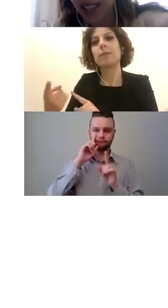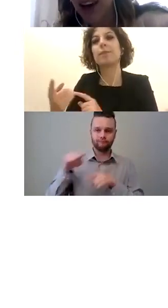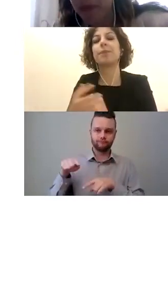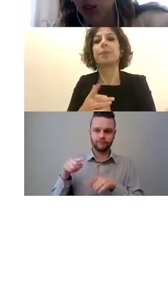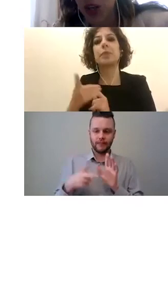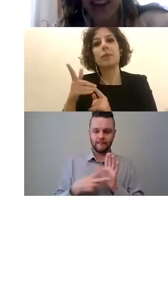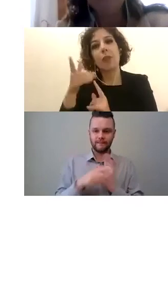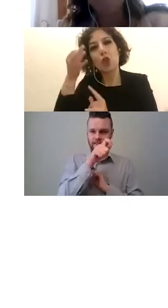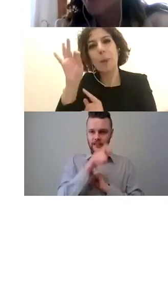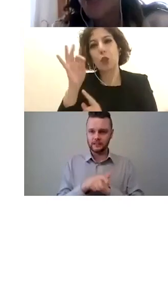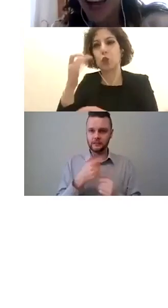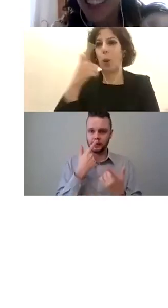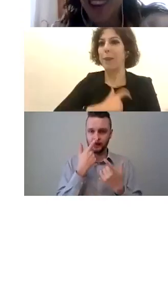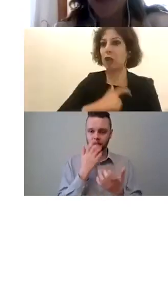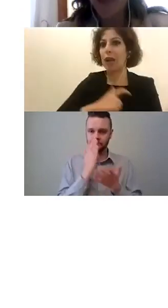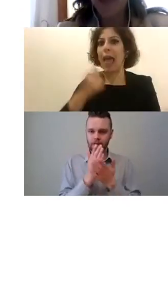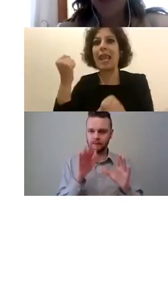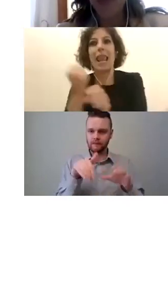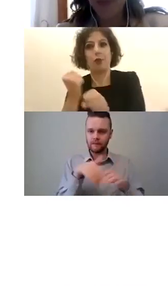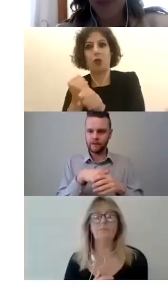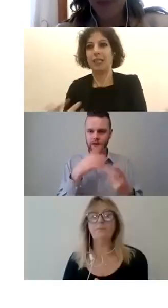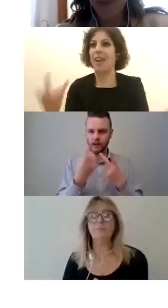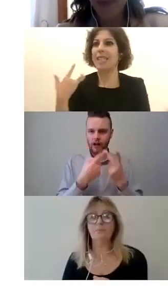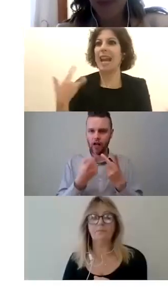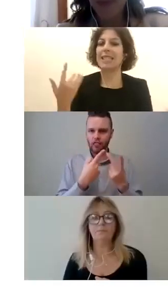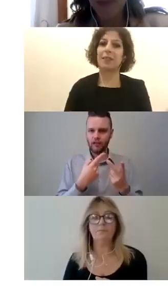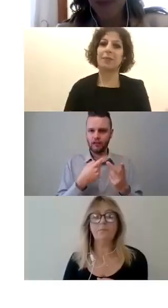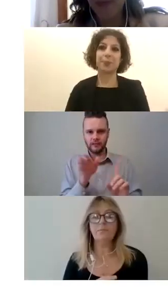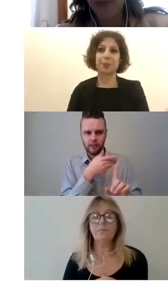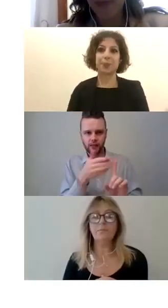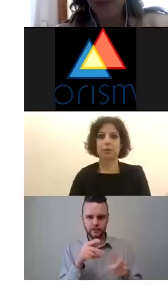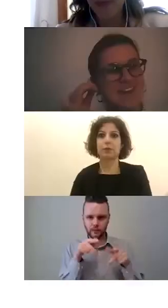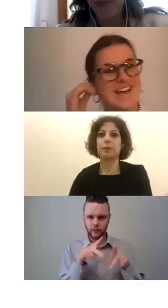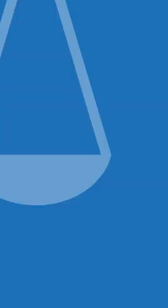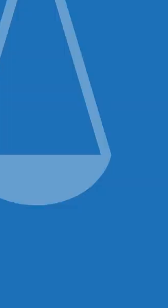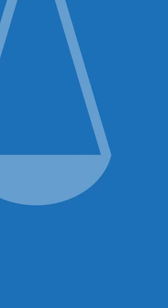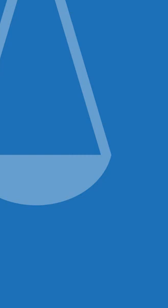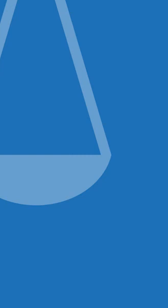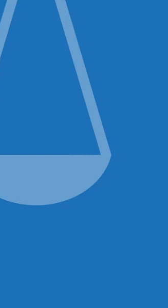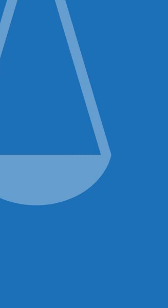involved in other exploitation forms. Thank you.